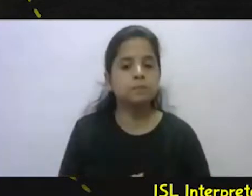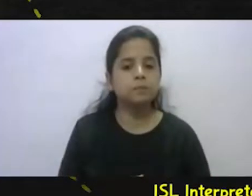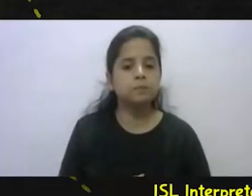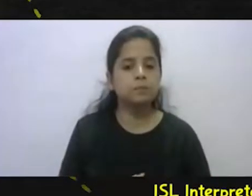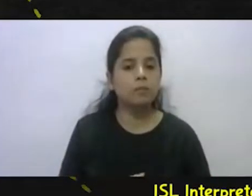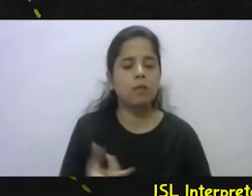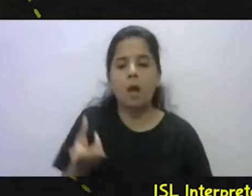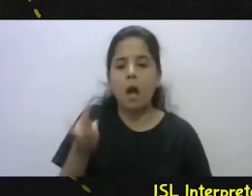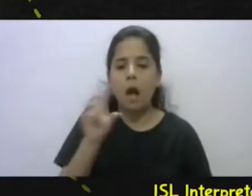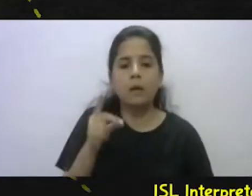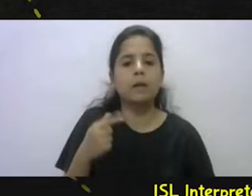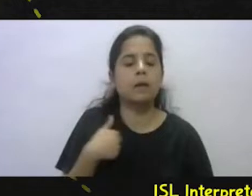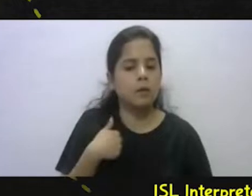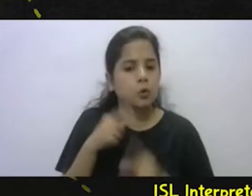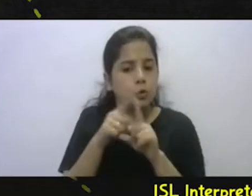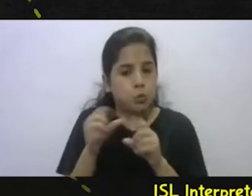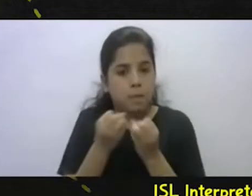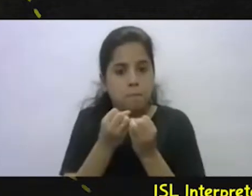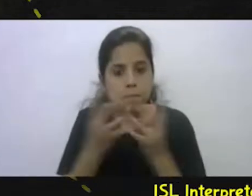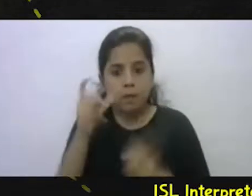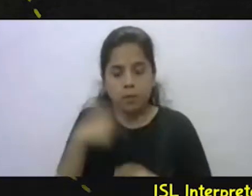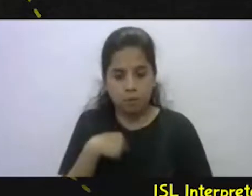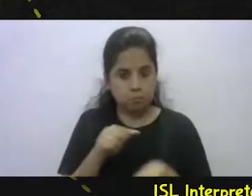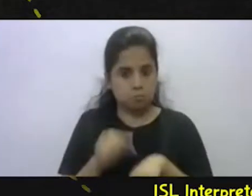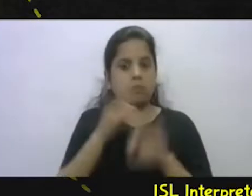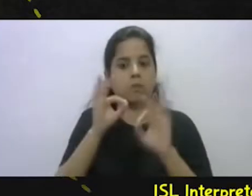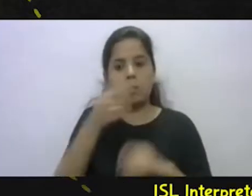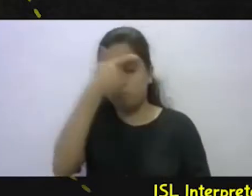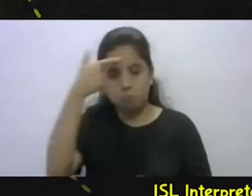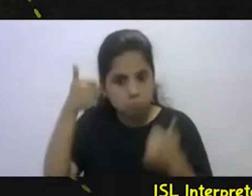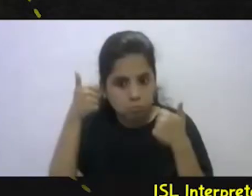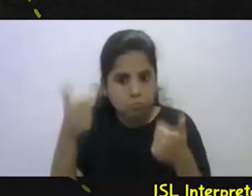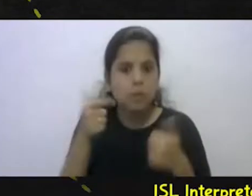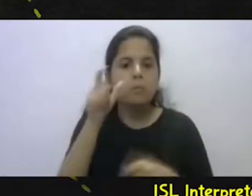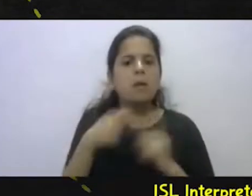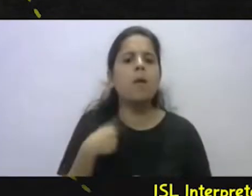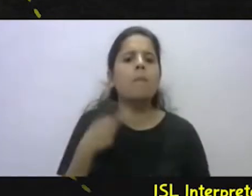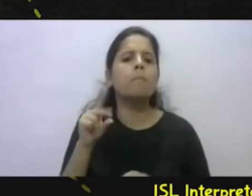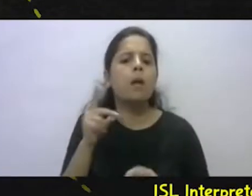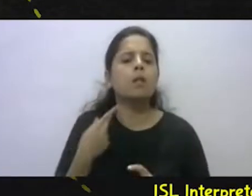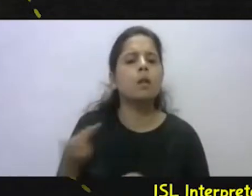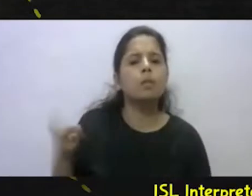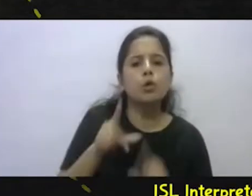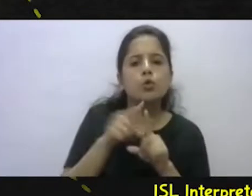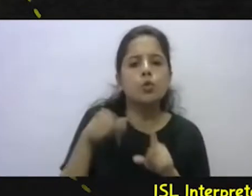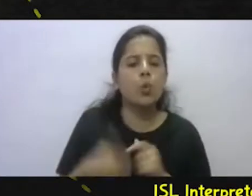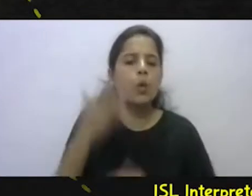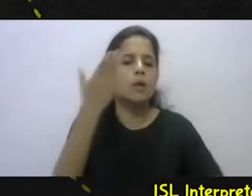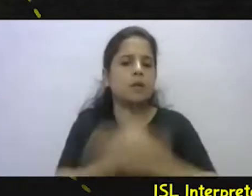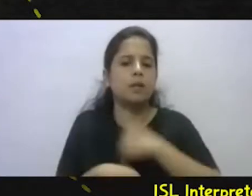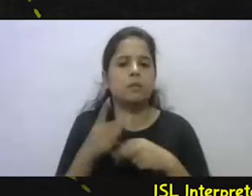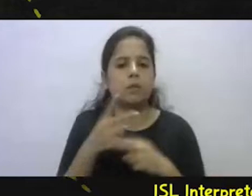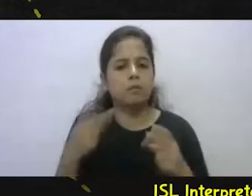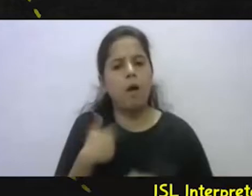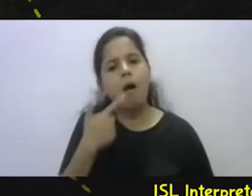again, I come with many other privileges. I'm upper caste, upper class, which means that I come with certain forms of visibility that allow